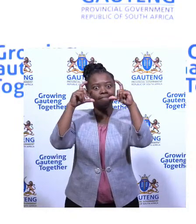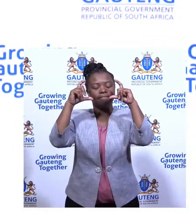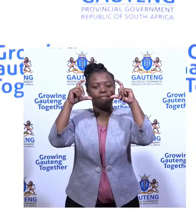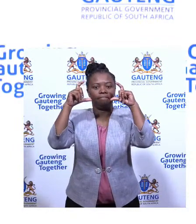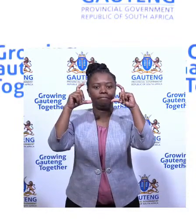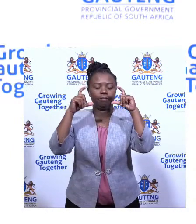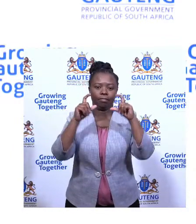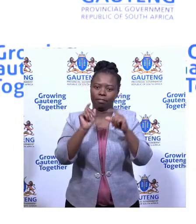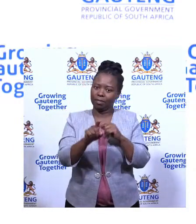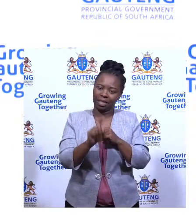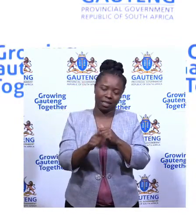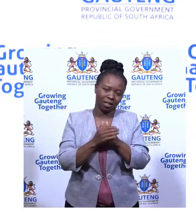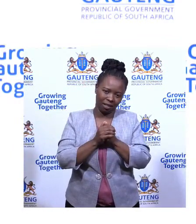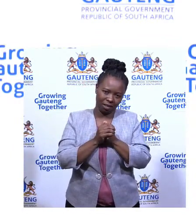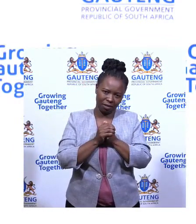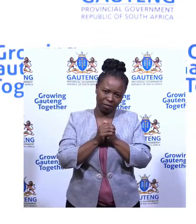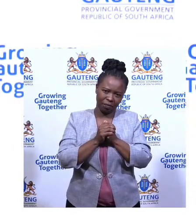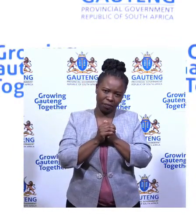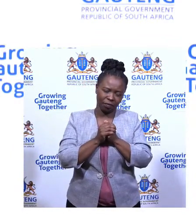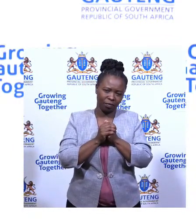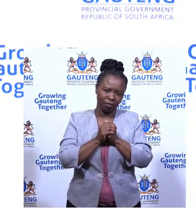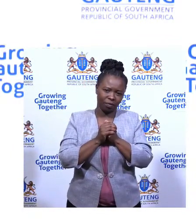to emphasize that